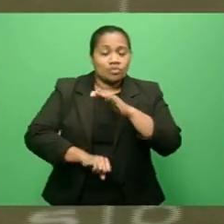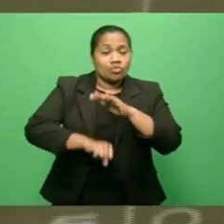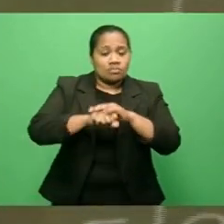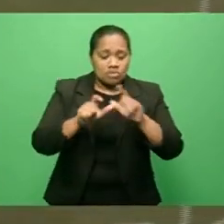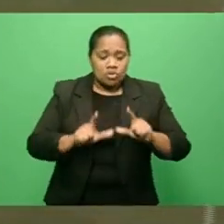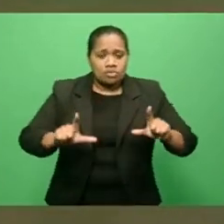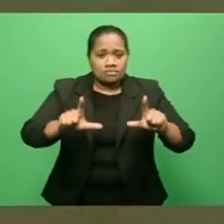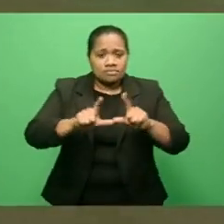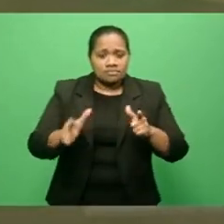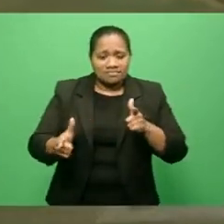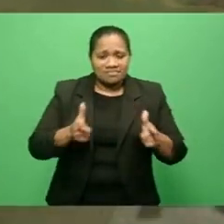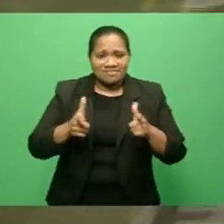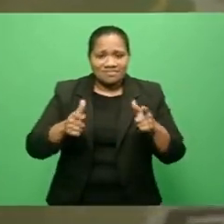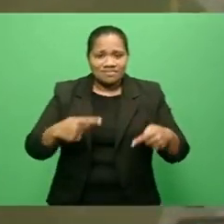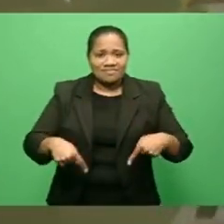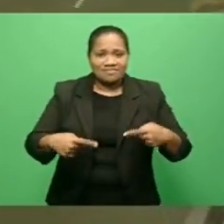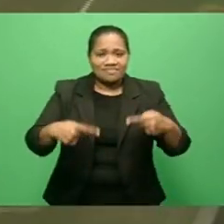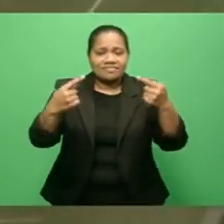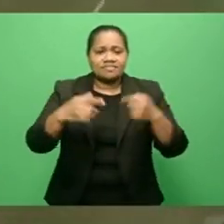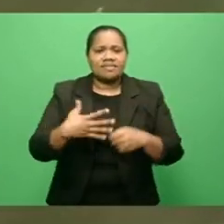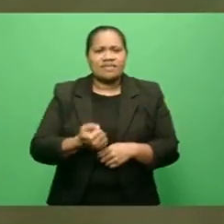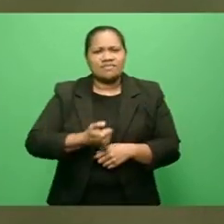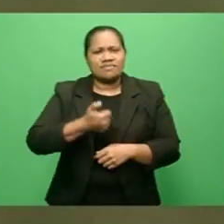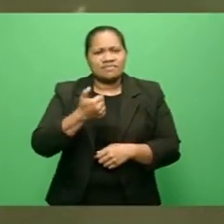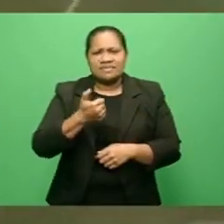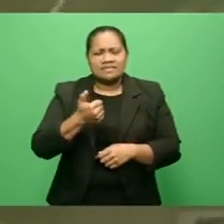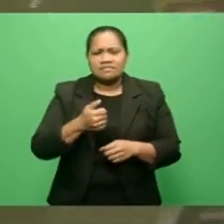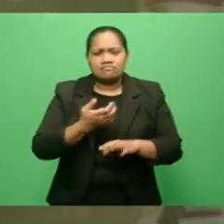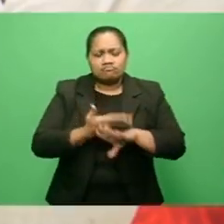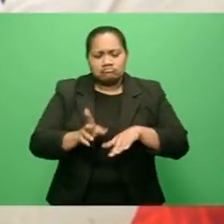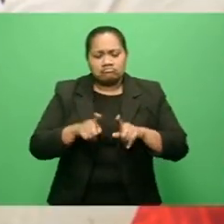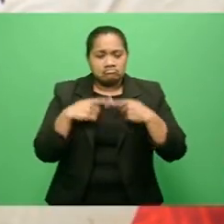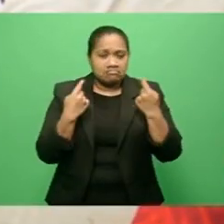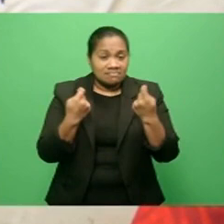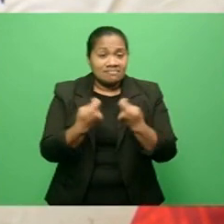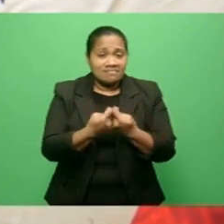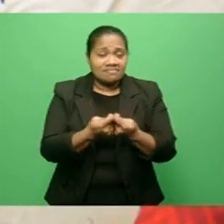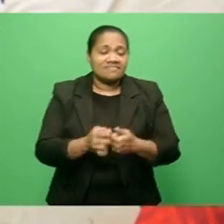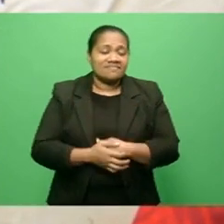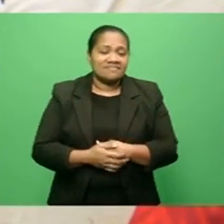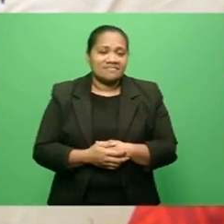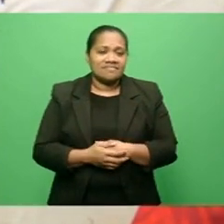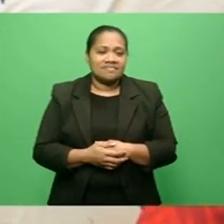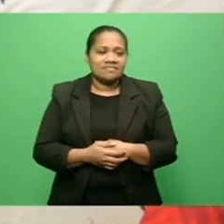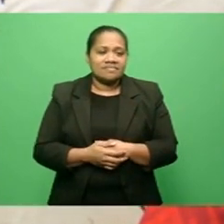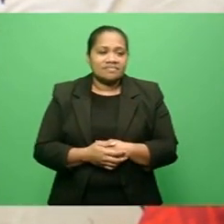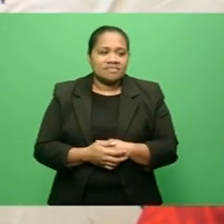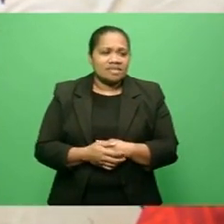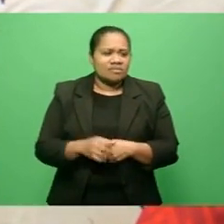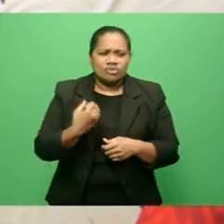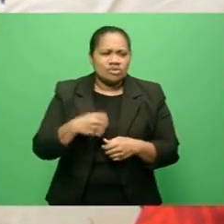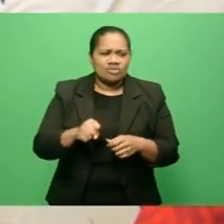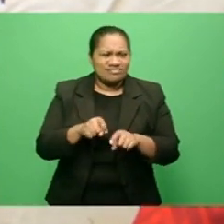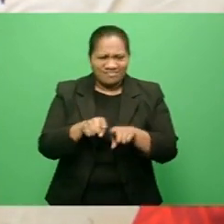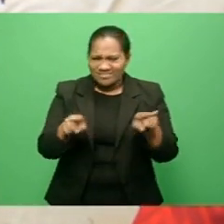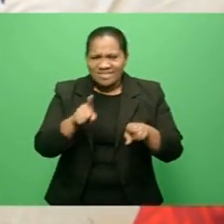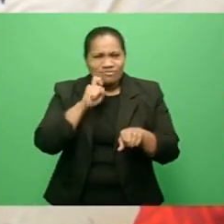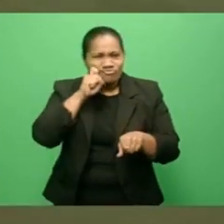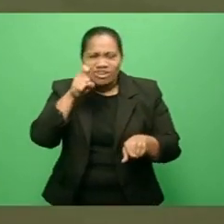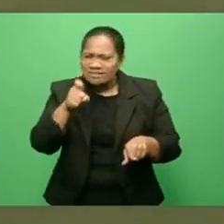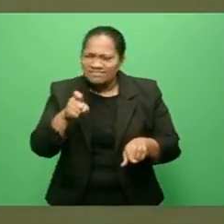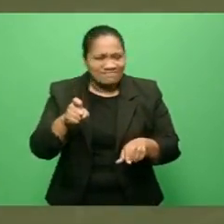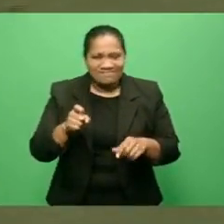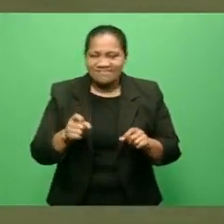we have 16 new teams that have made the final cut of the 48. A lot of them no strangers to the tournament. Teams like Nambua